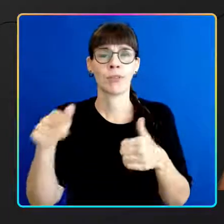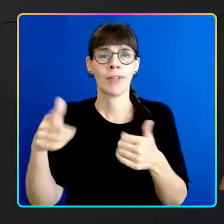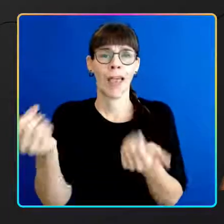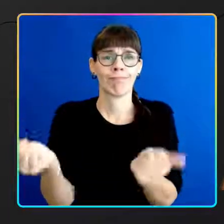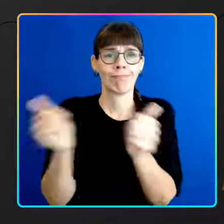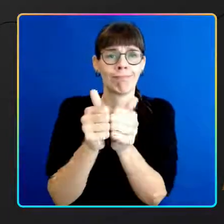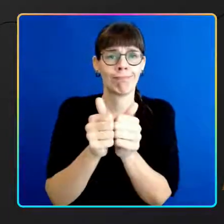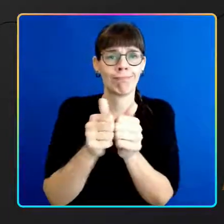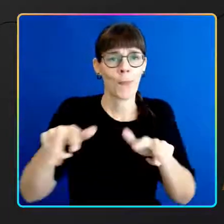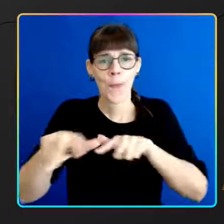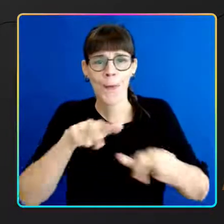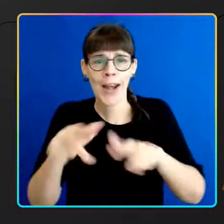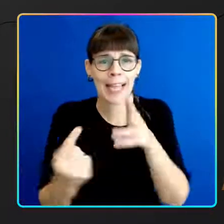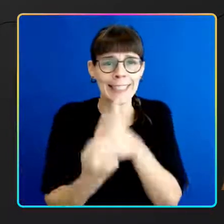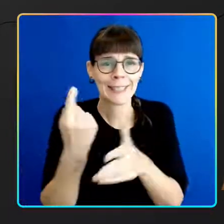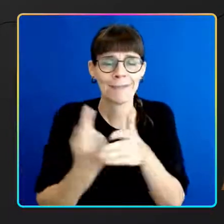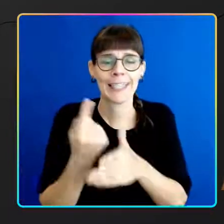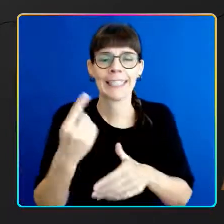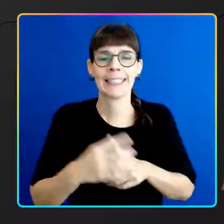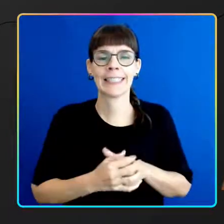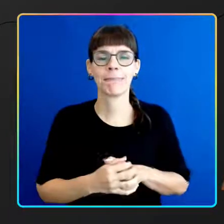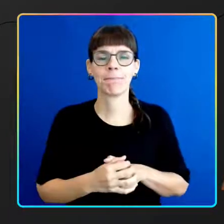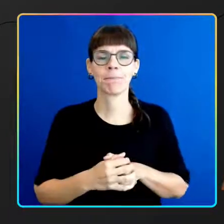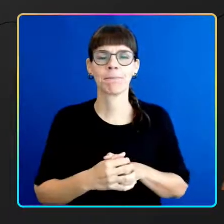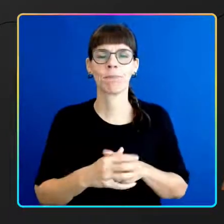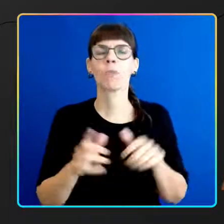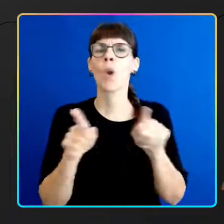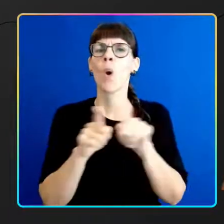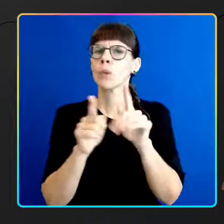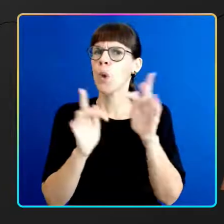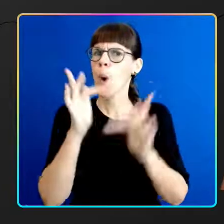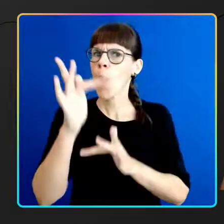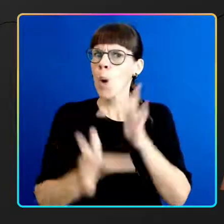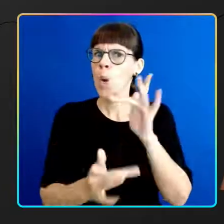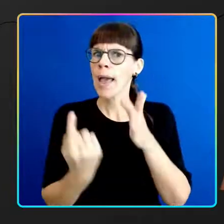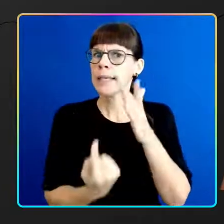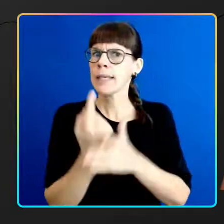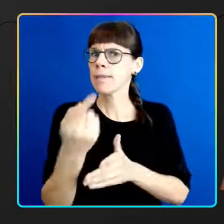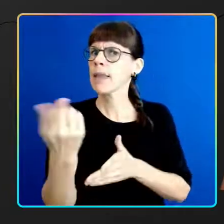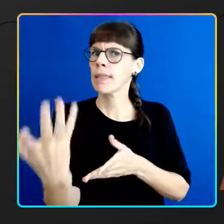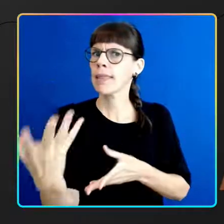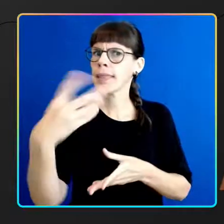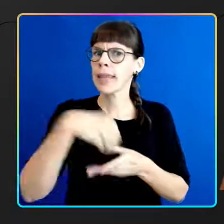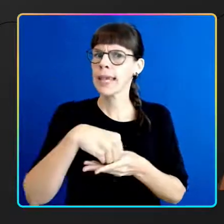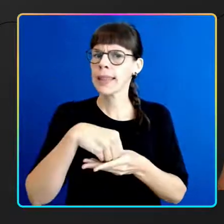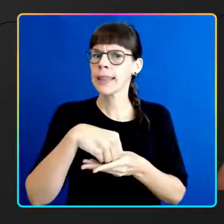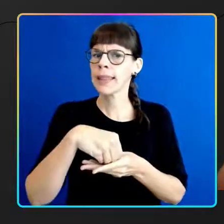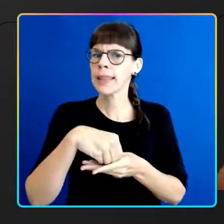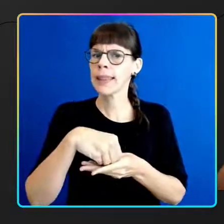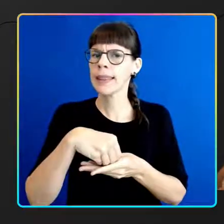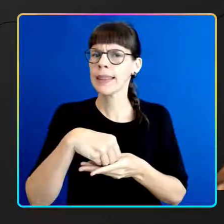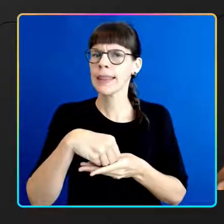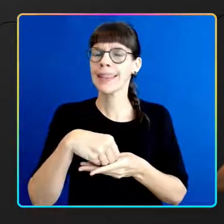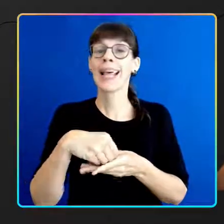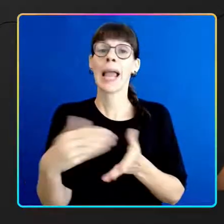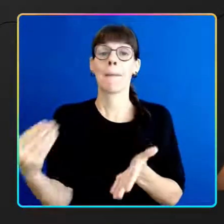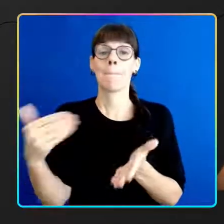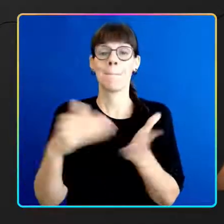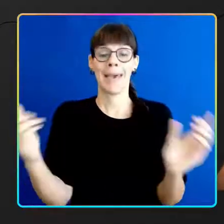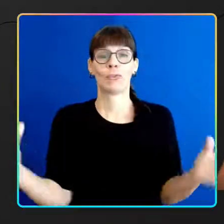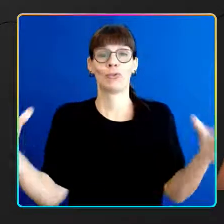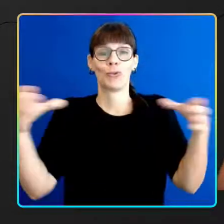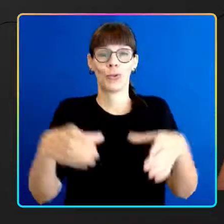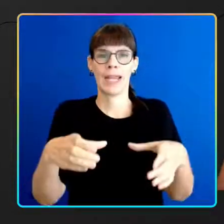You're also joining with an online event, I think, in Back Together, and that consists even of